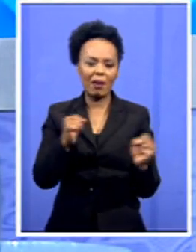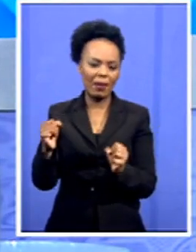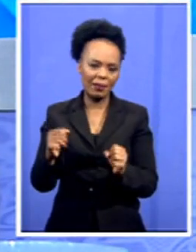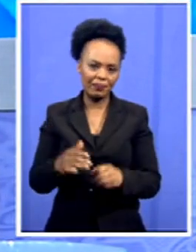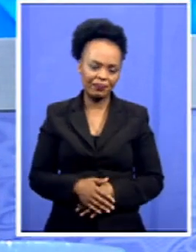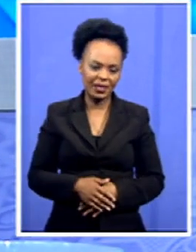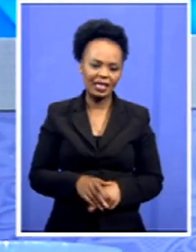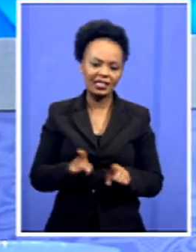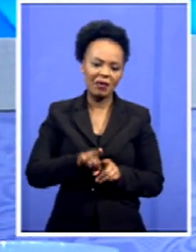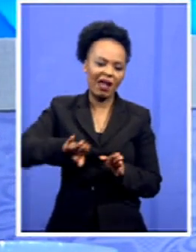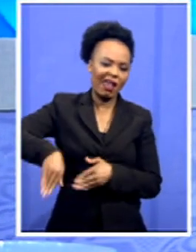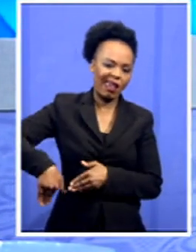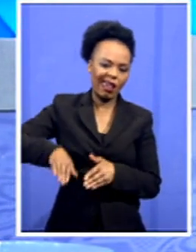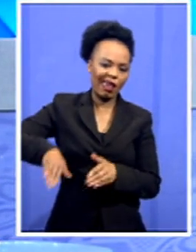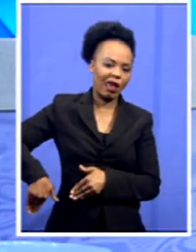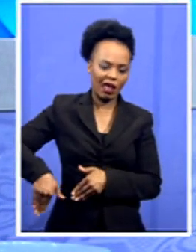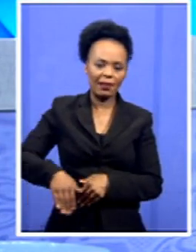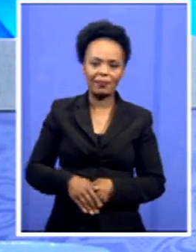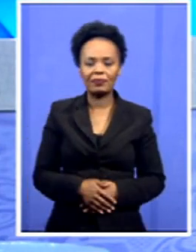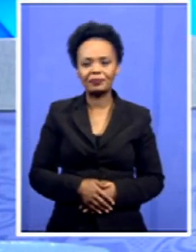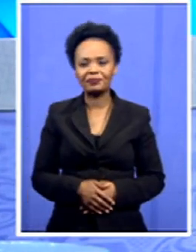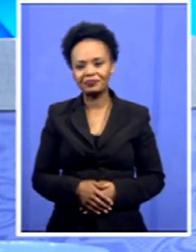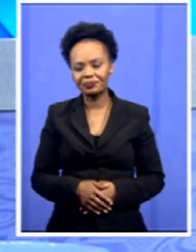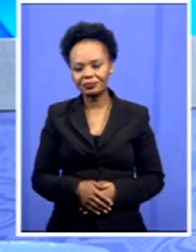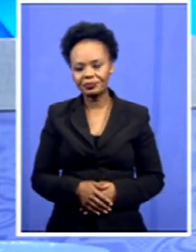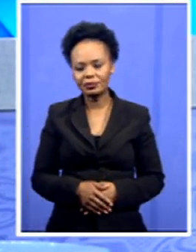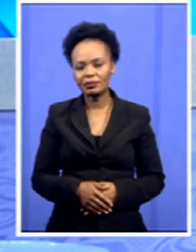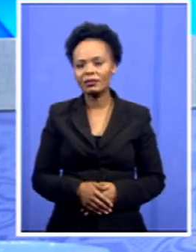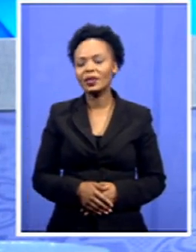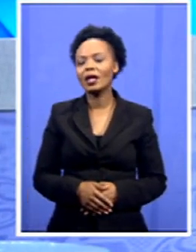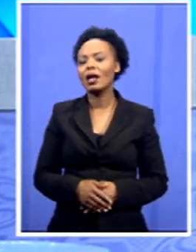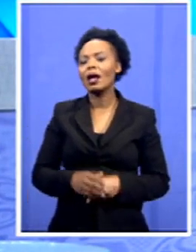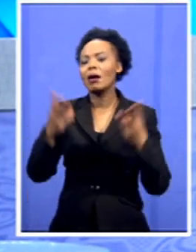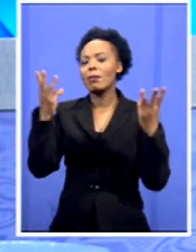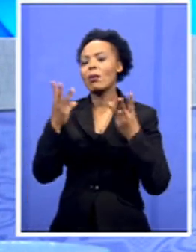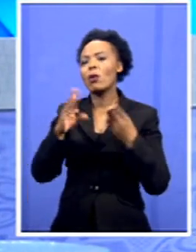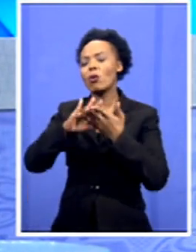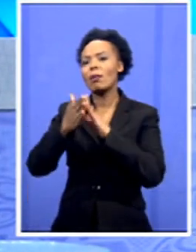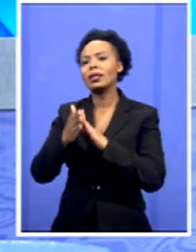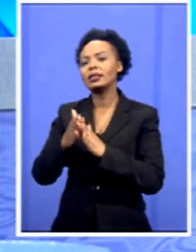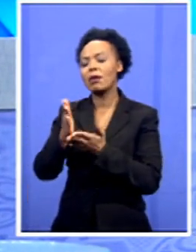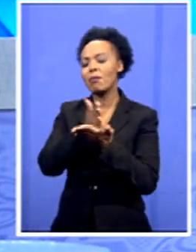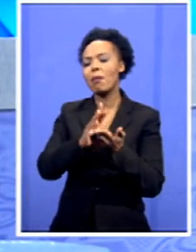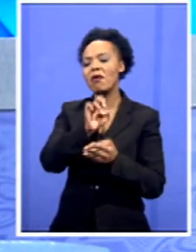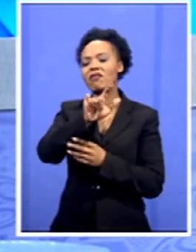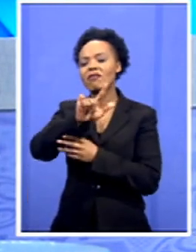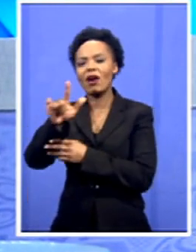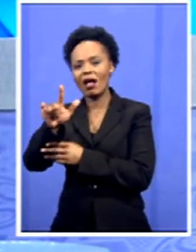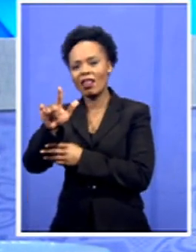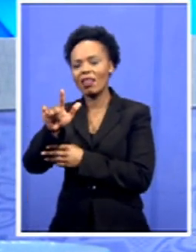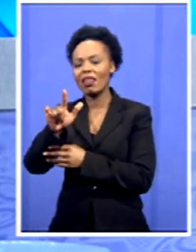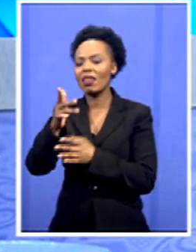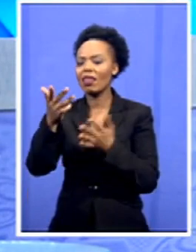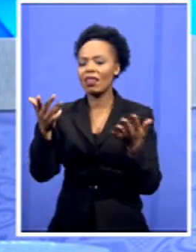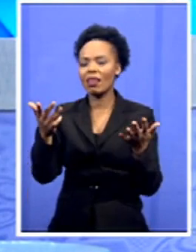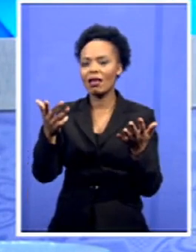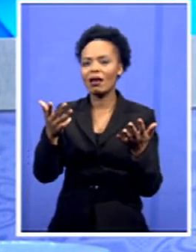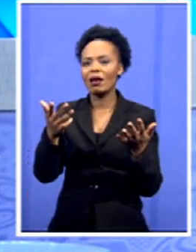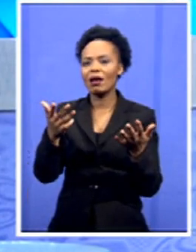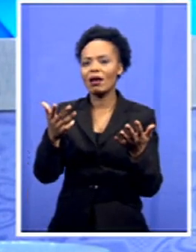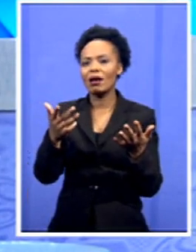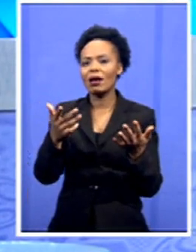poor people to do in Midval? Because by admission, because you didn't contradict